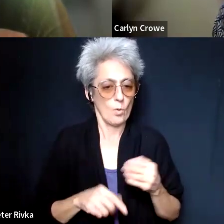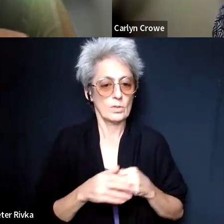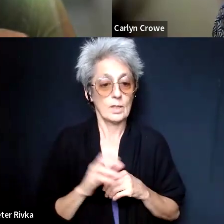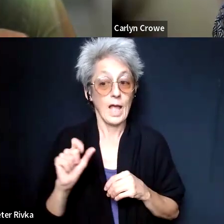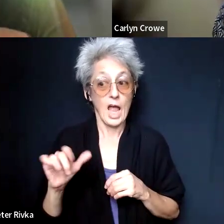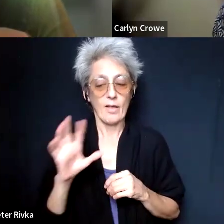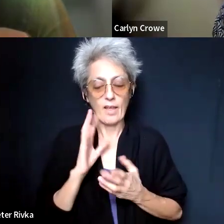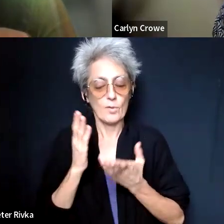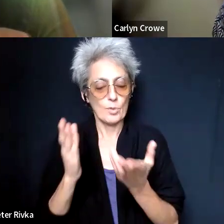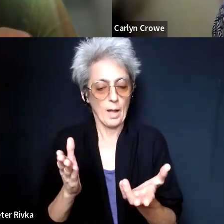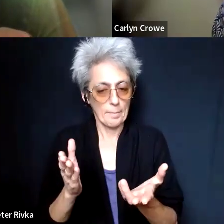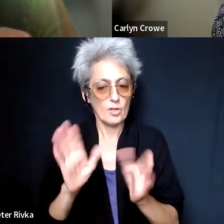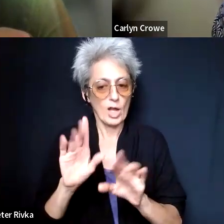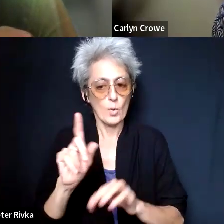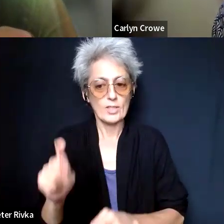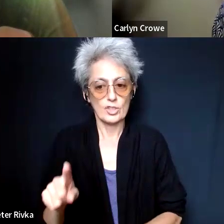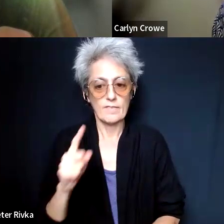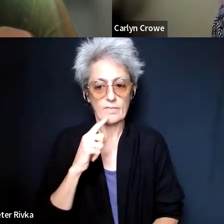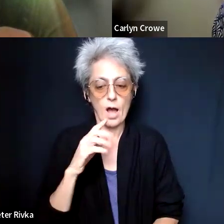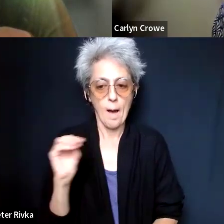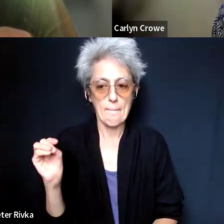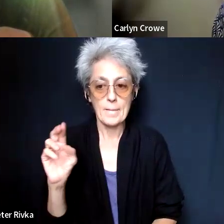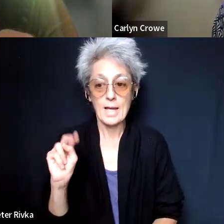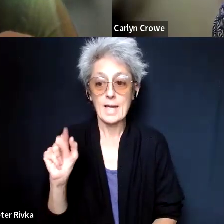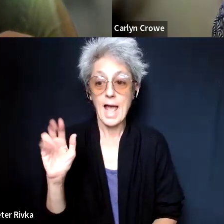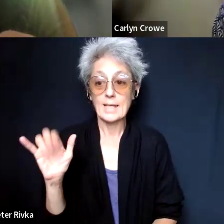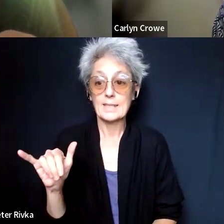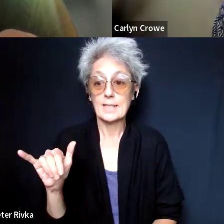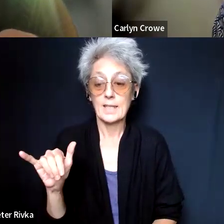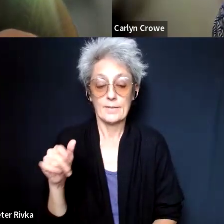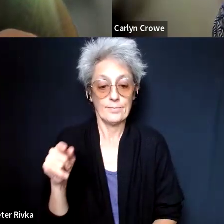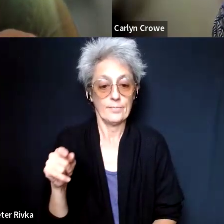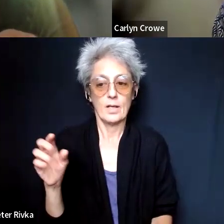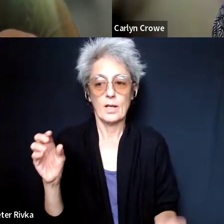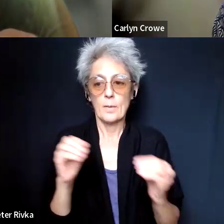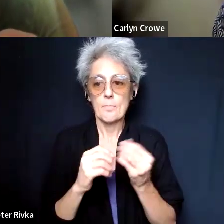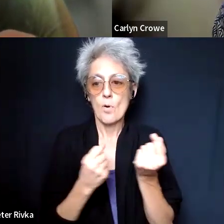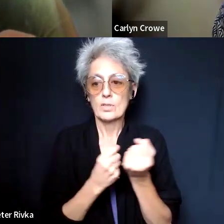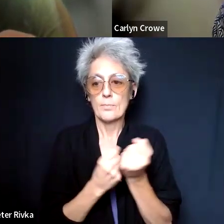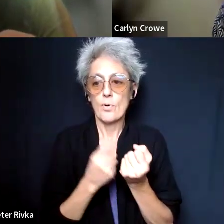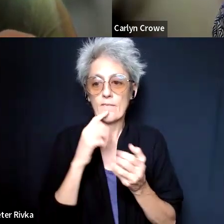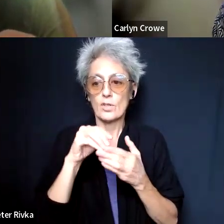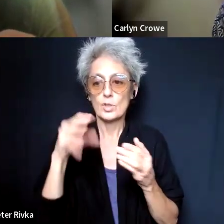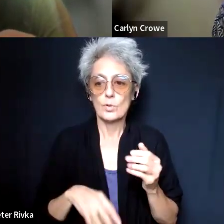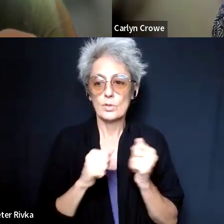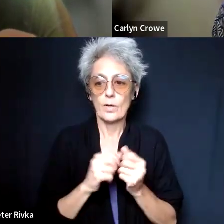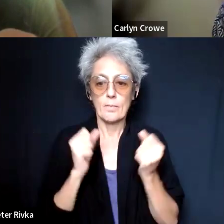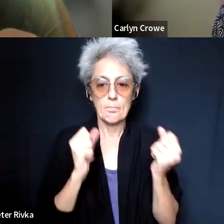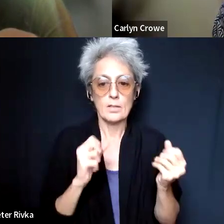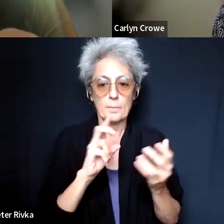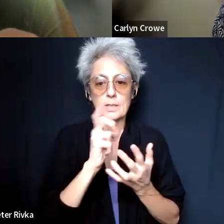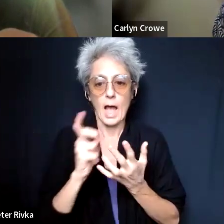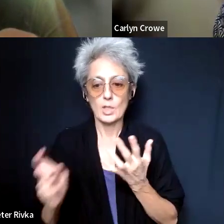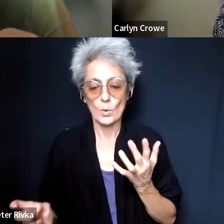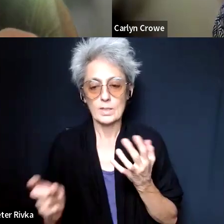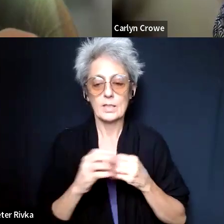question. And Nancy talked about more supports for students with multiple diagnoses,